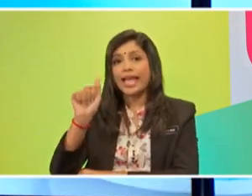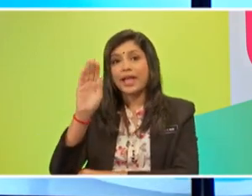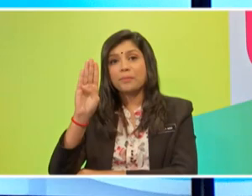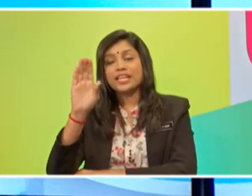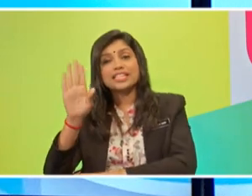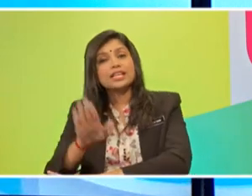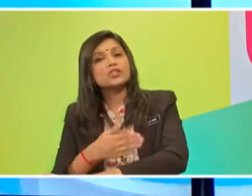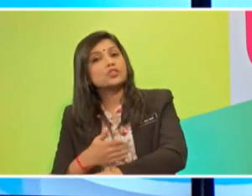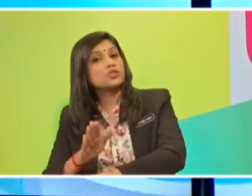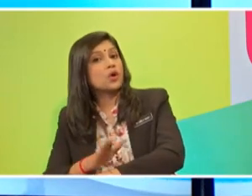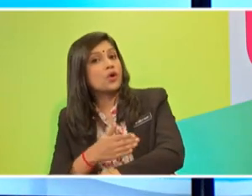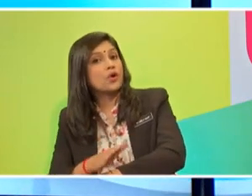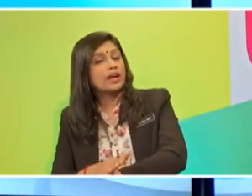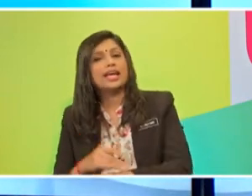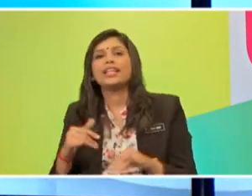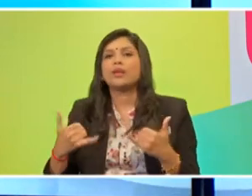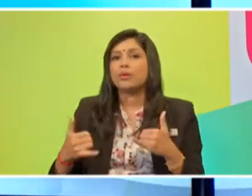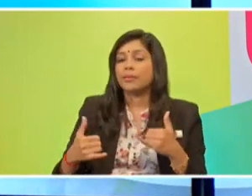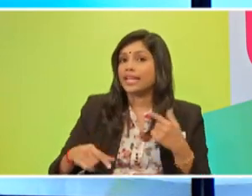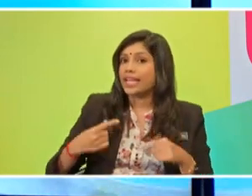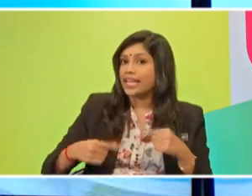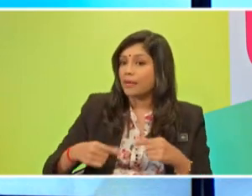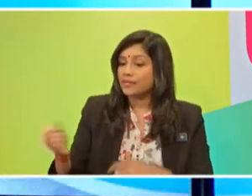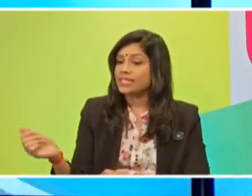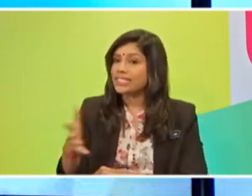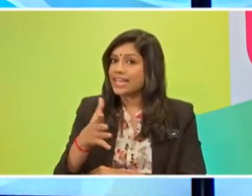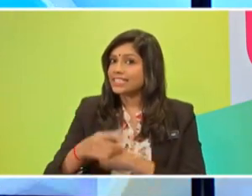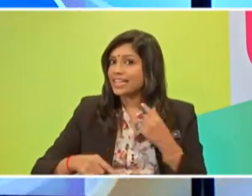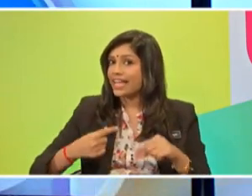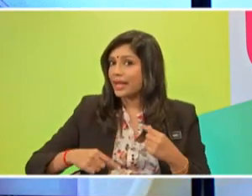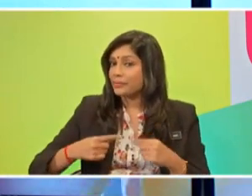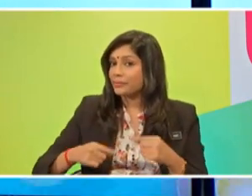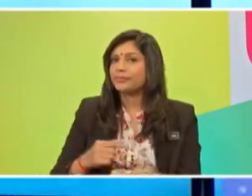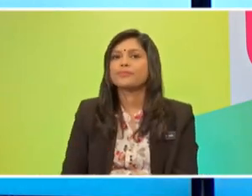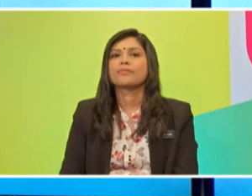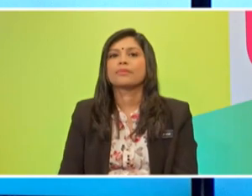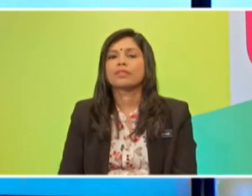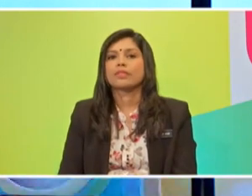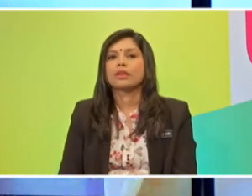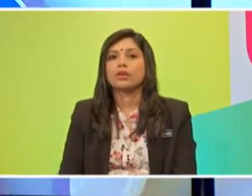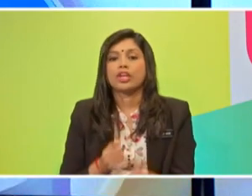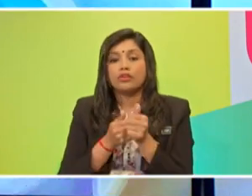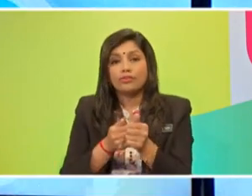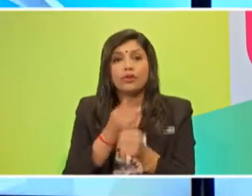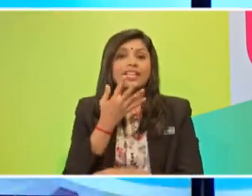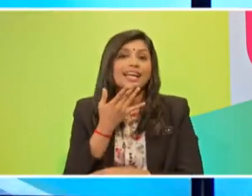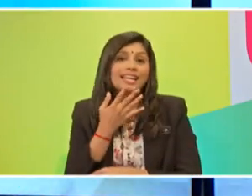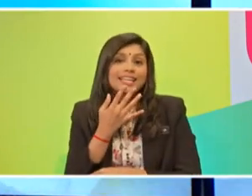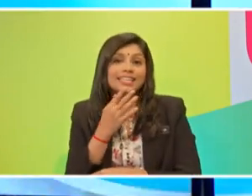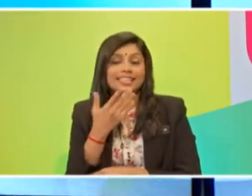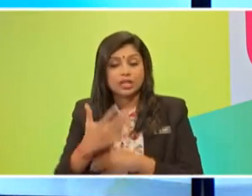we... We played a game. We played a dice game. Yes, that's right. To identify the colors for